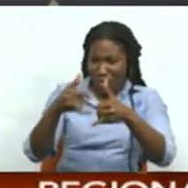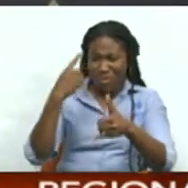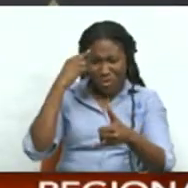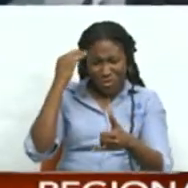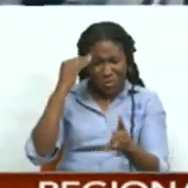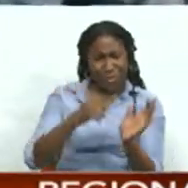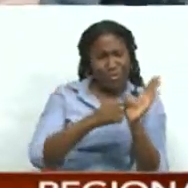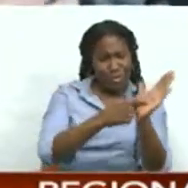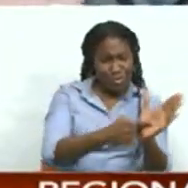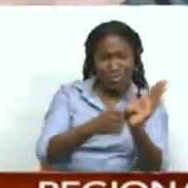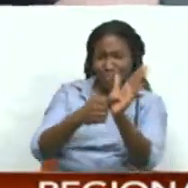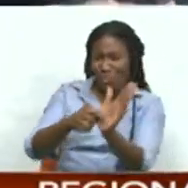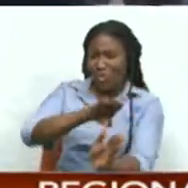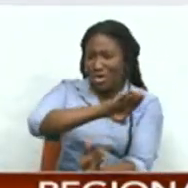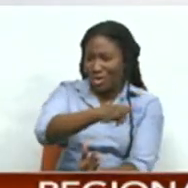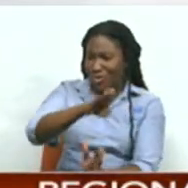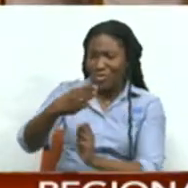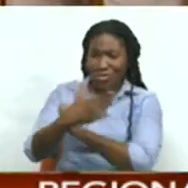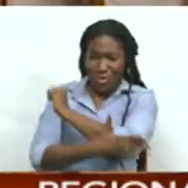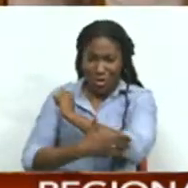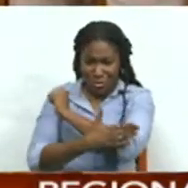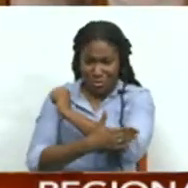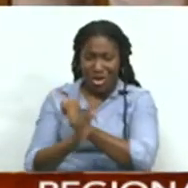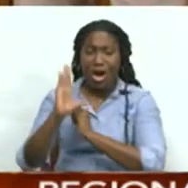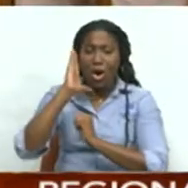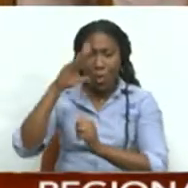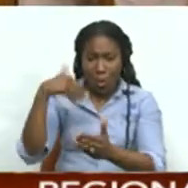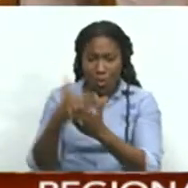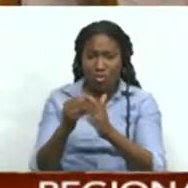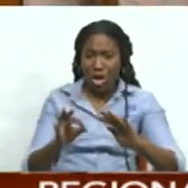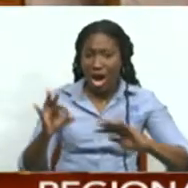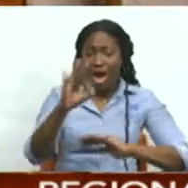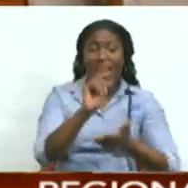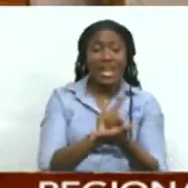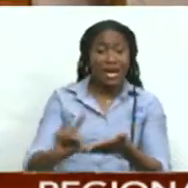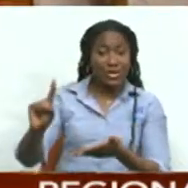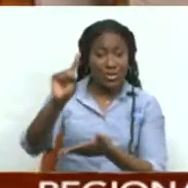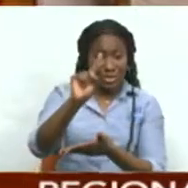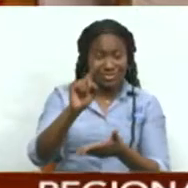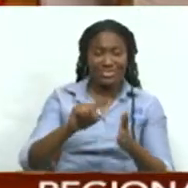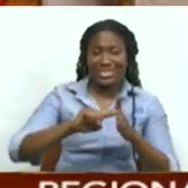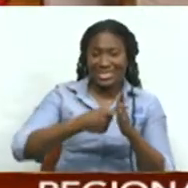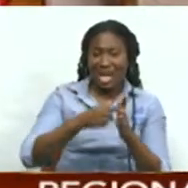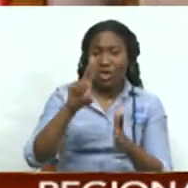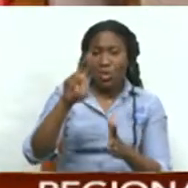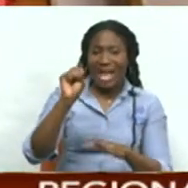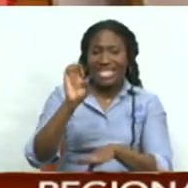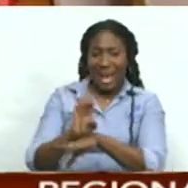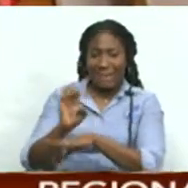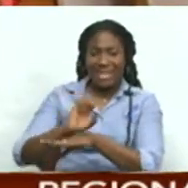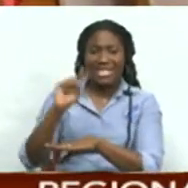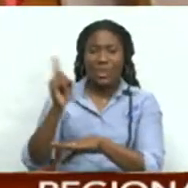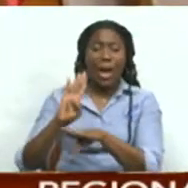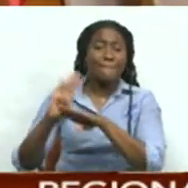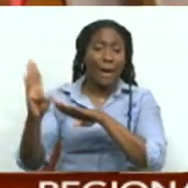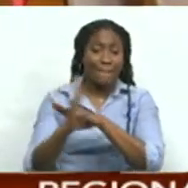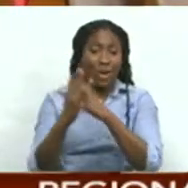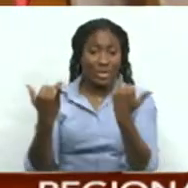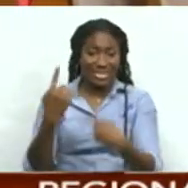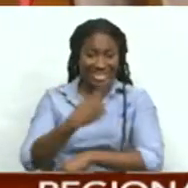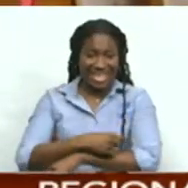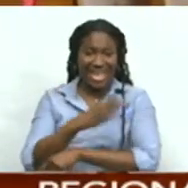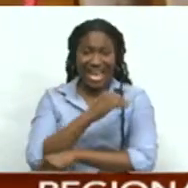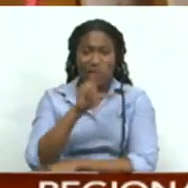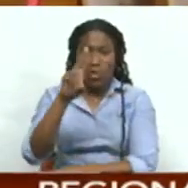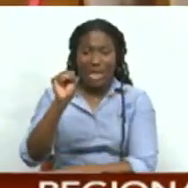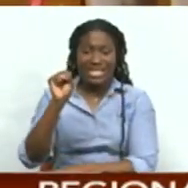to 3 Caribbean countries in the next week. The fanfare began at the U.S. Embassy in Barbados today, where the U.S. Ambassador Roger Nias